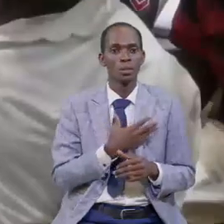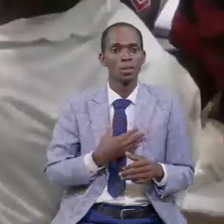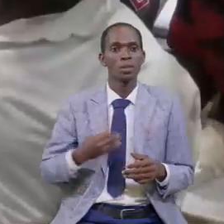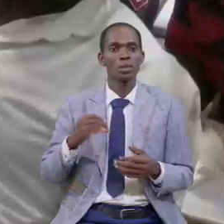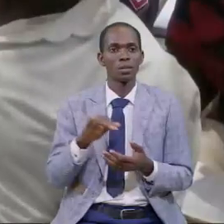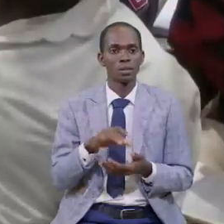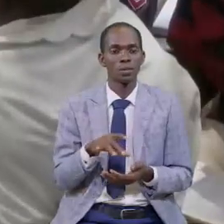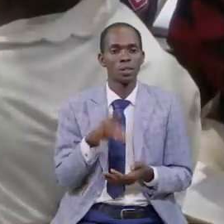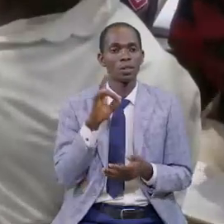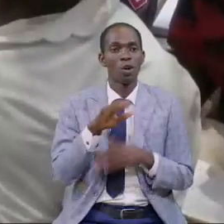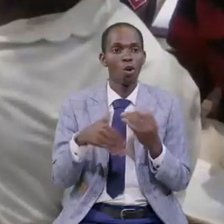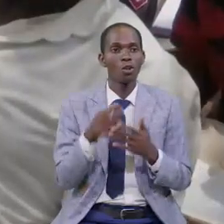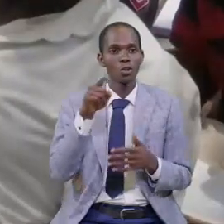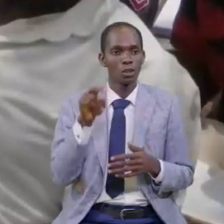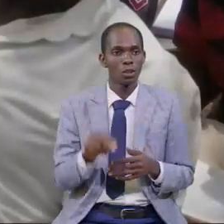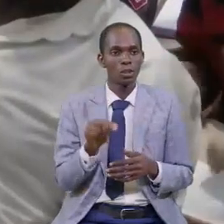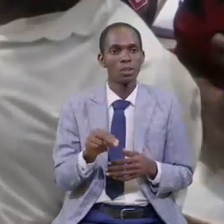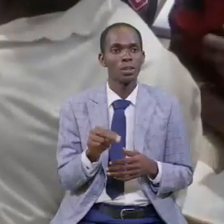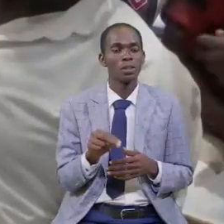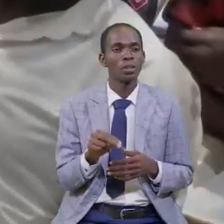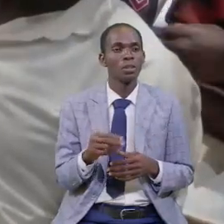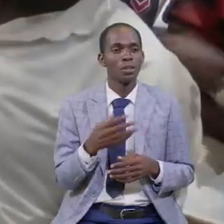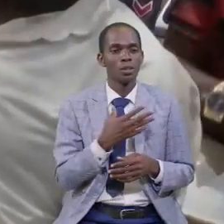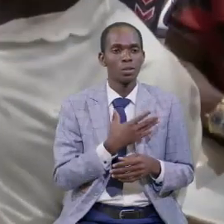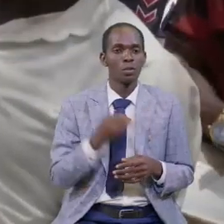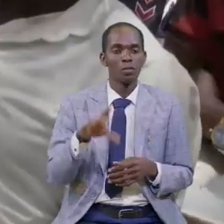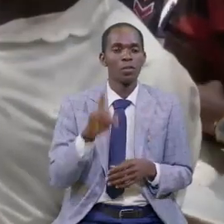you need, you'll now find in Christ.